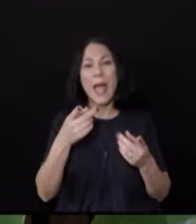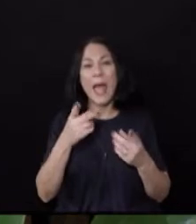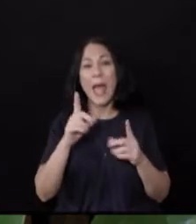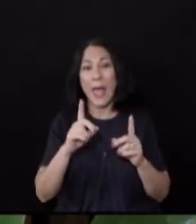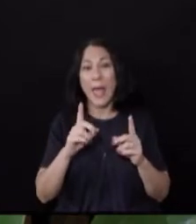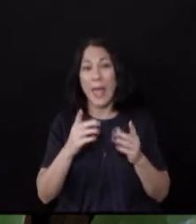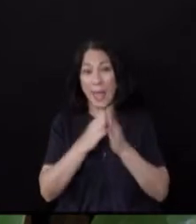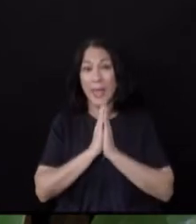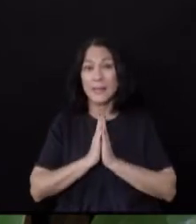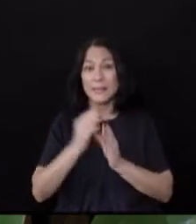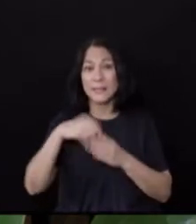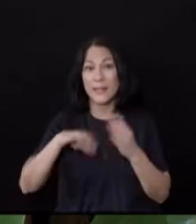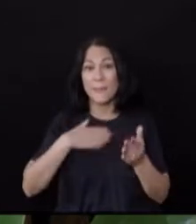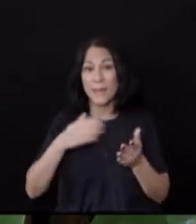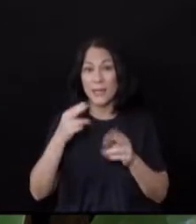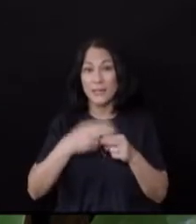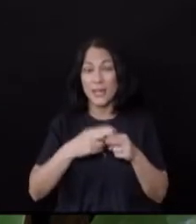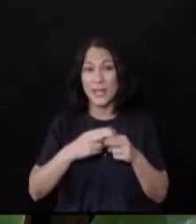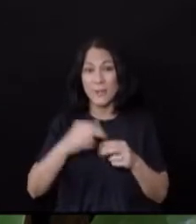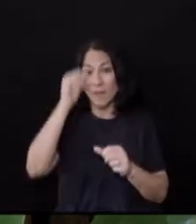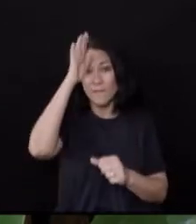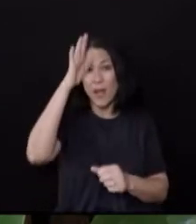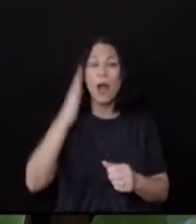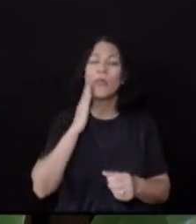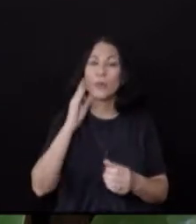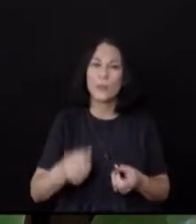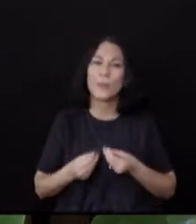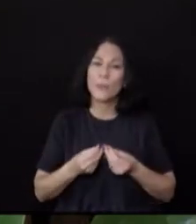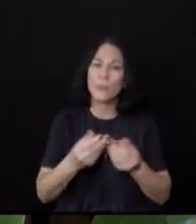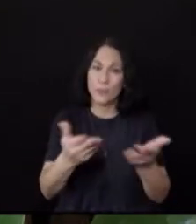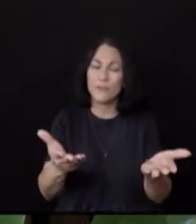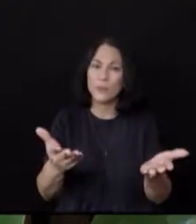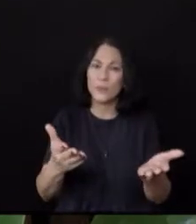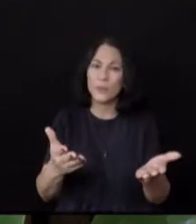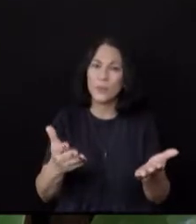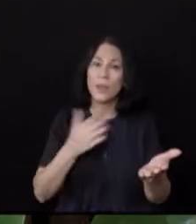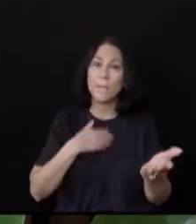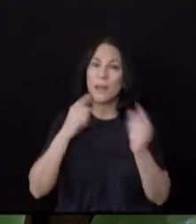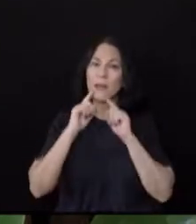you. This is my command, love each other.